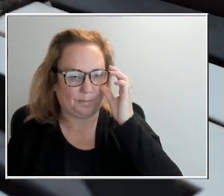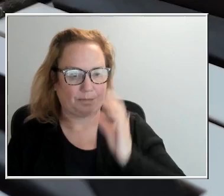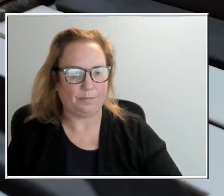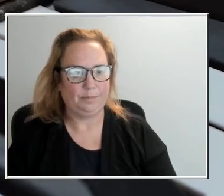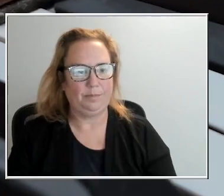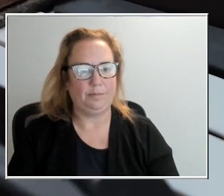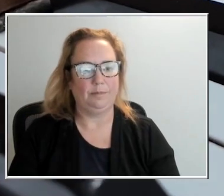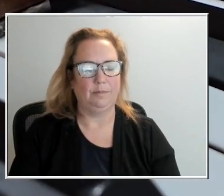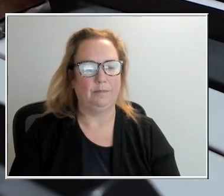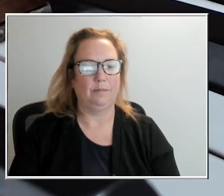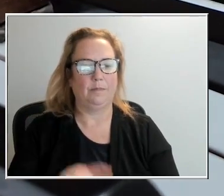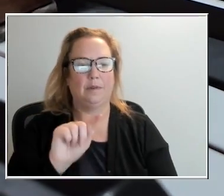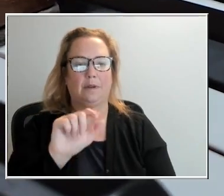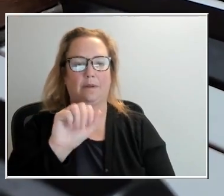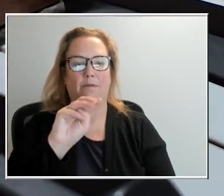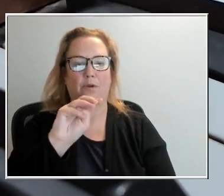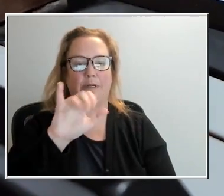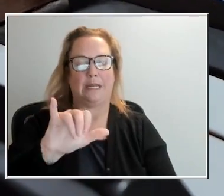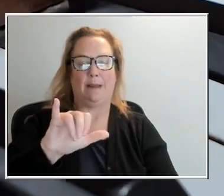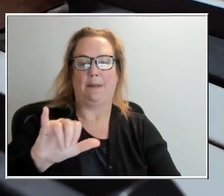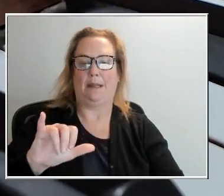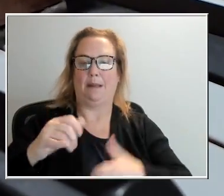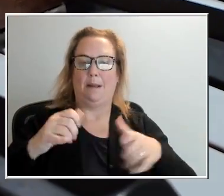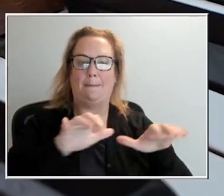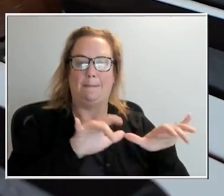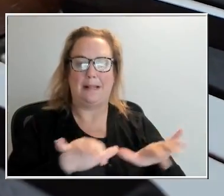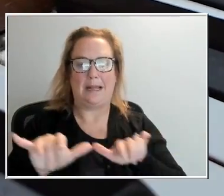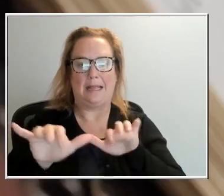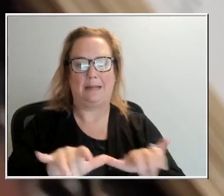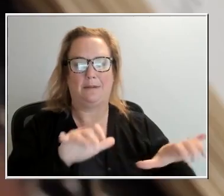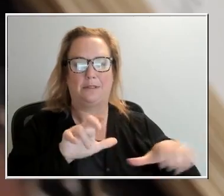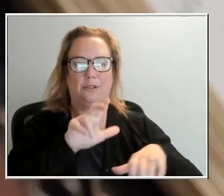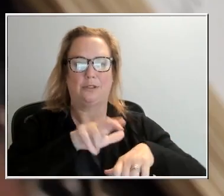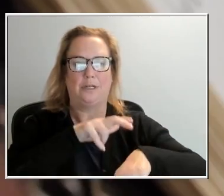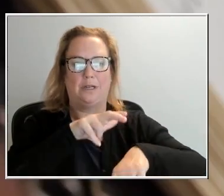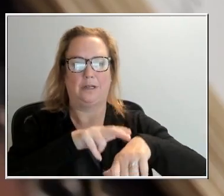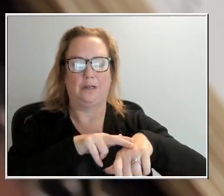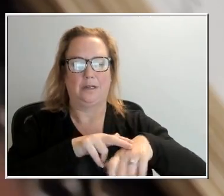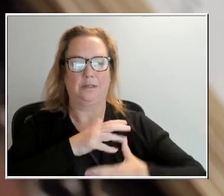For Tammy Bunny, playing the piano comes as naturally as breathing.